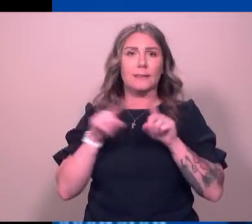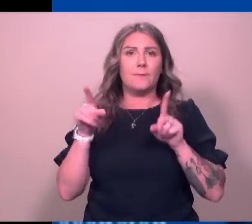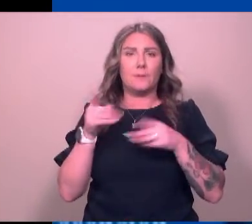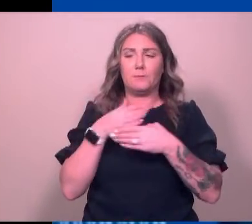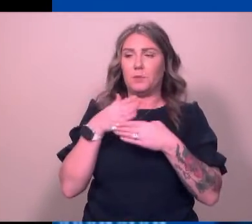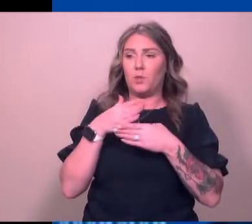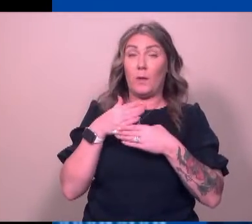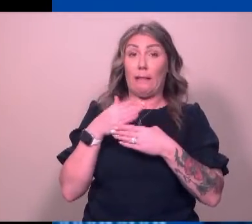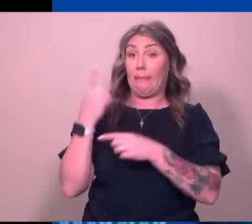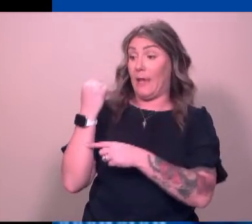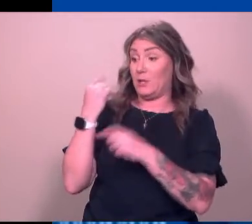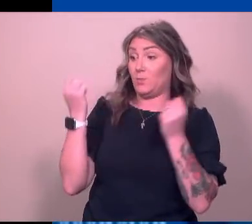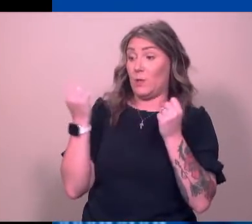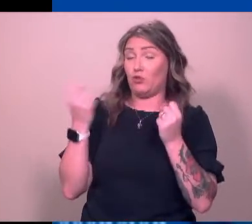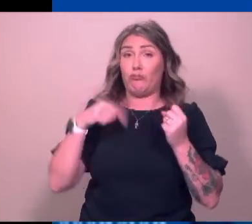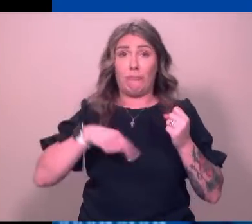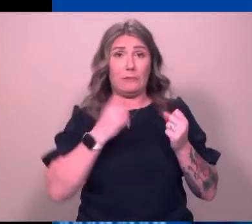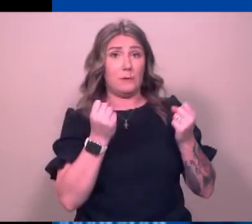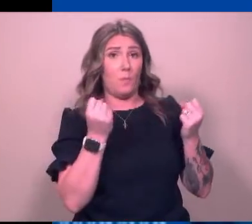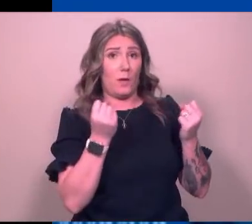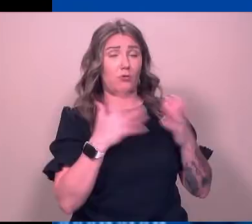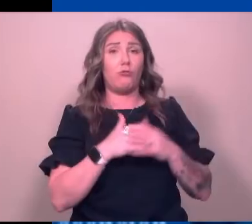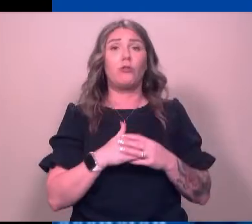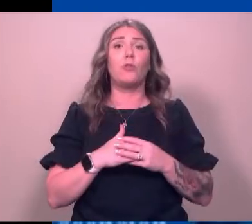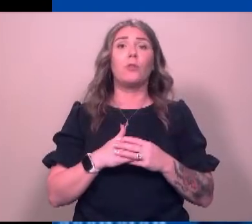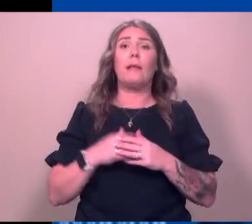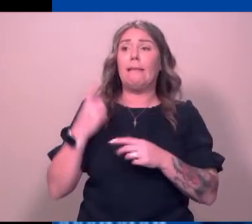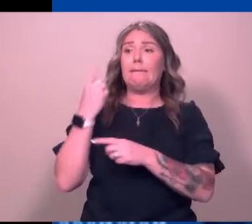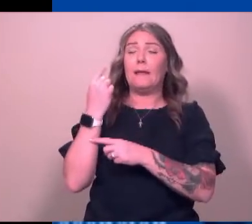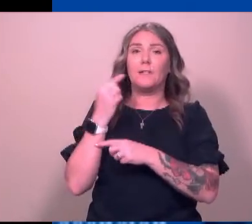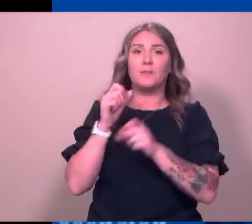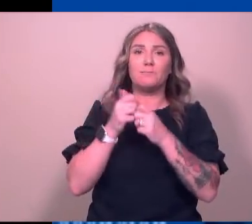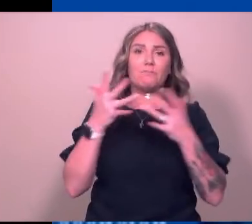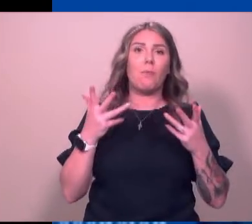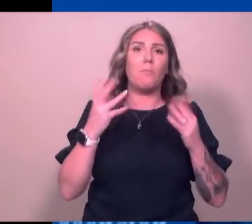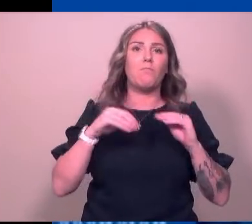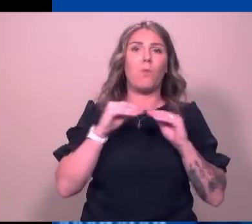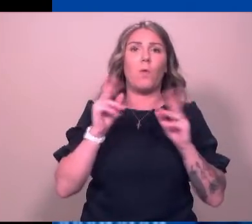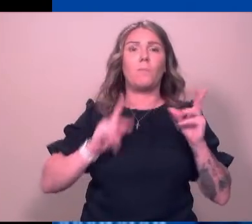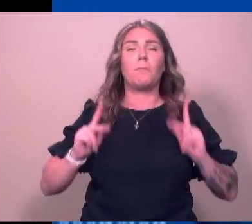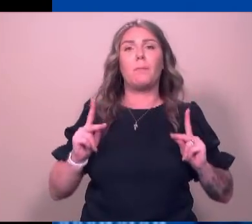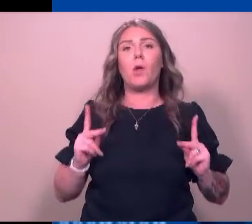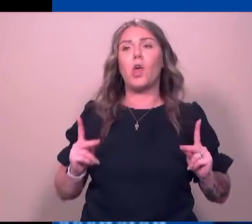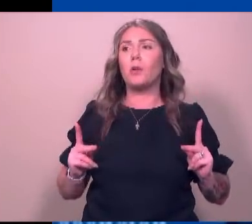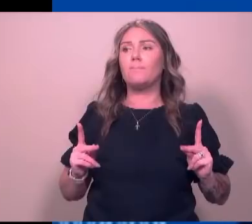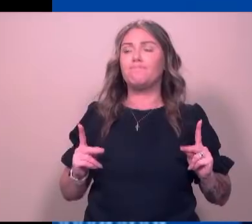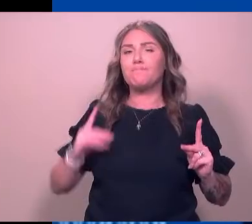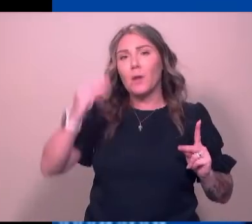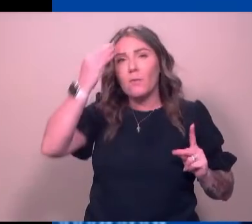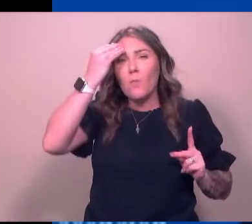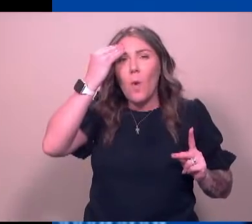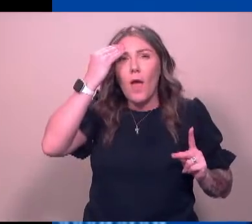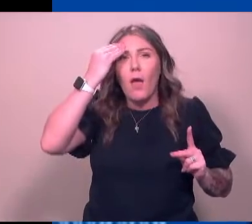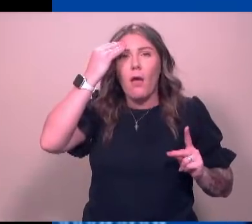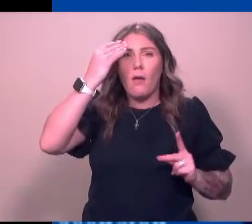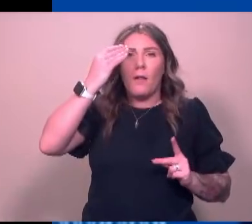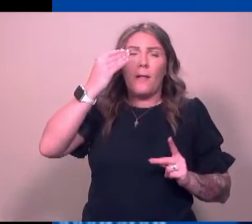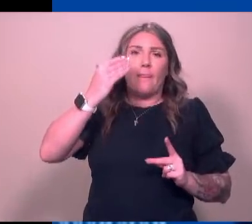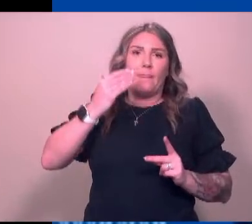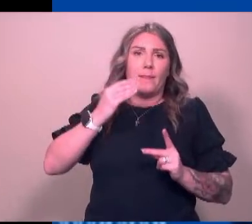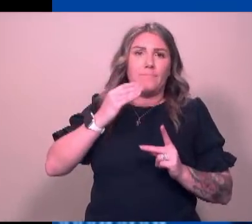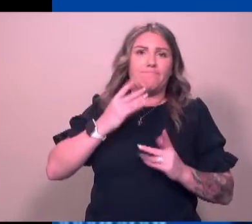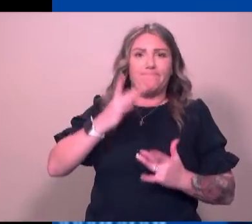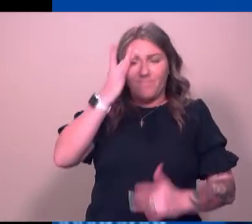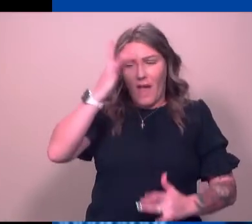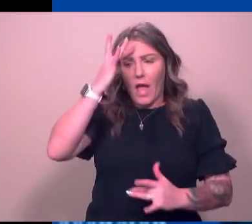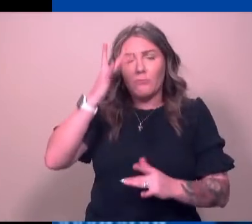is that last winter we had a lot more people who were just aware of the virus and its impact.